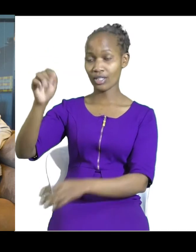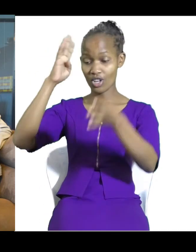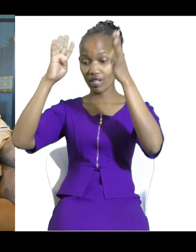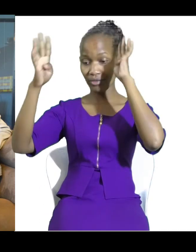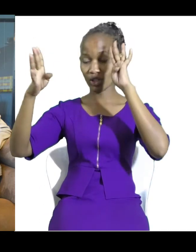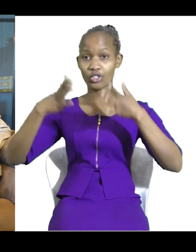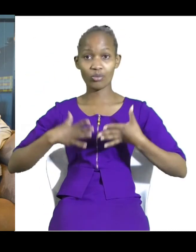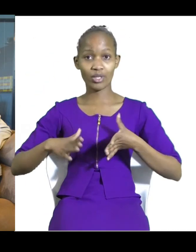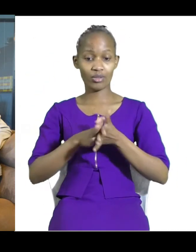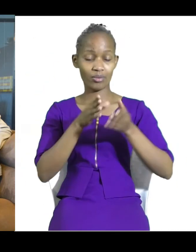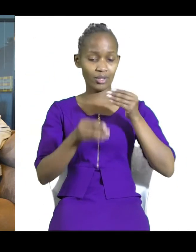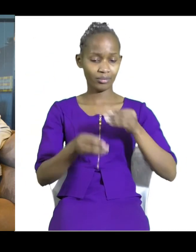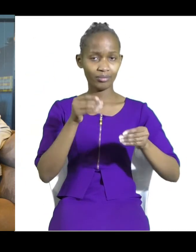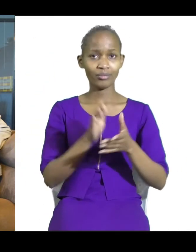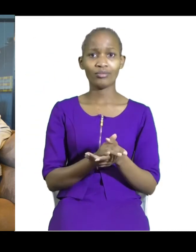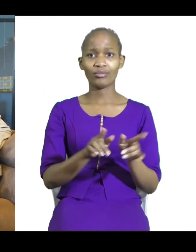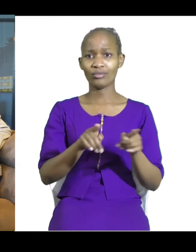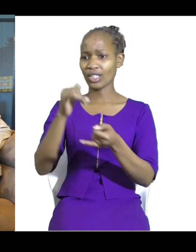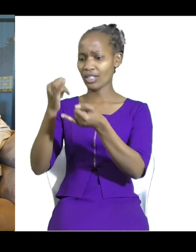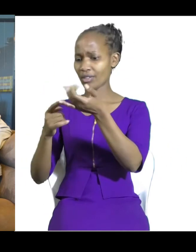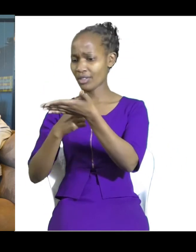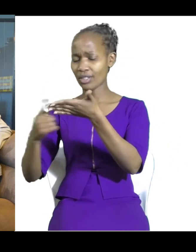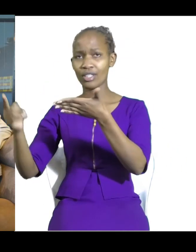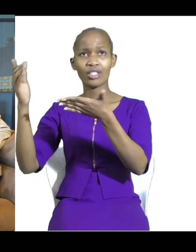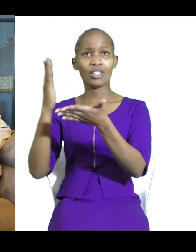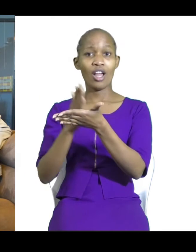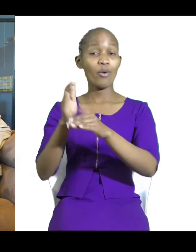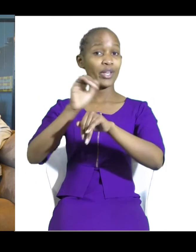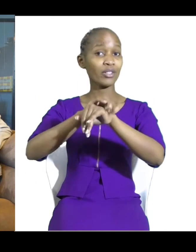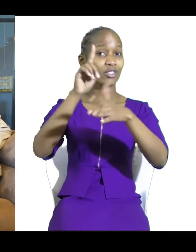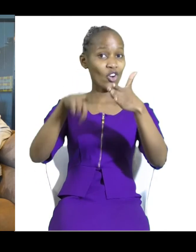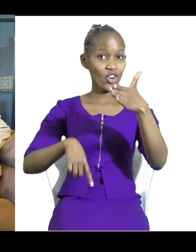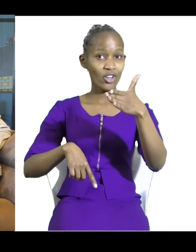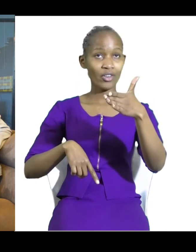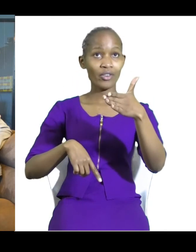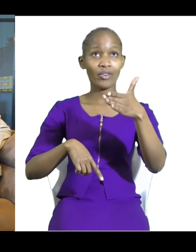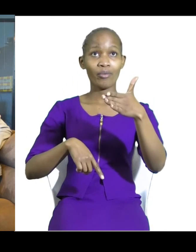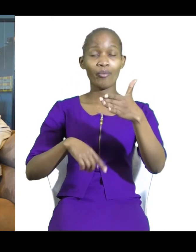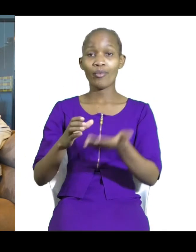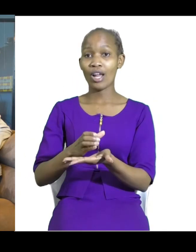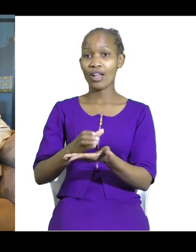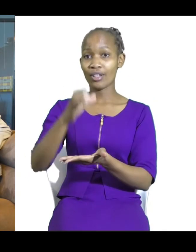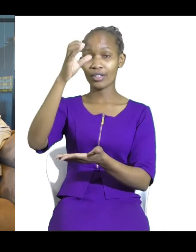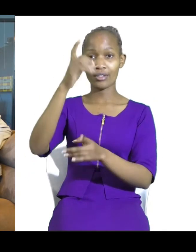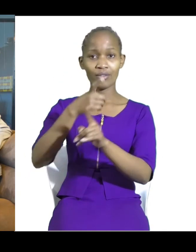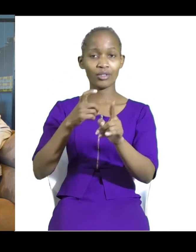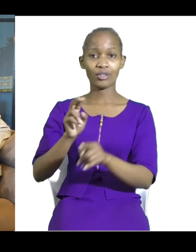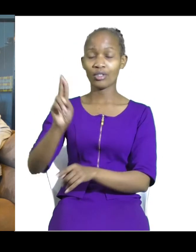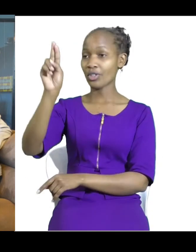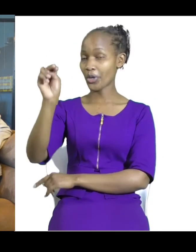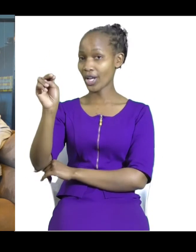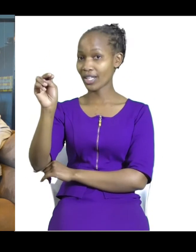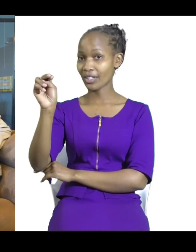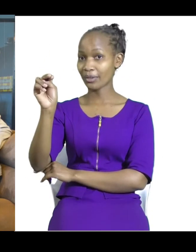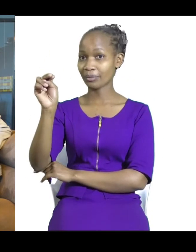persons with disabilities. Actually, last week we received a trophy from